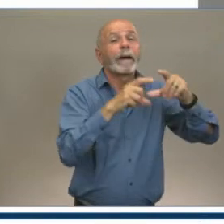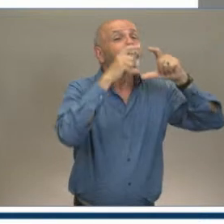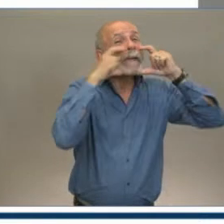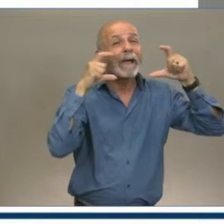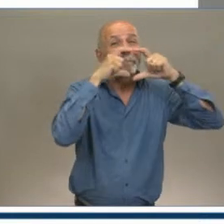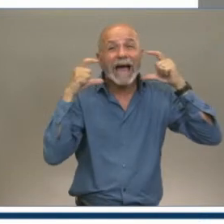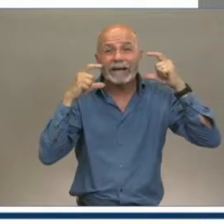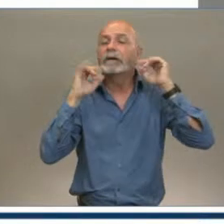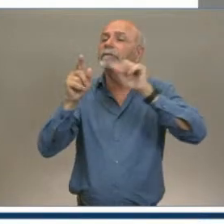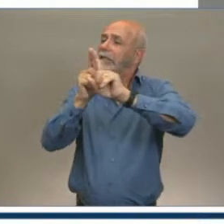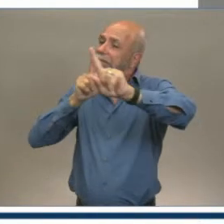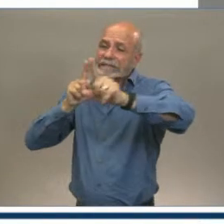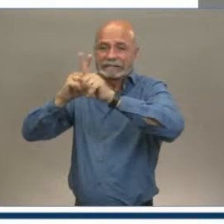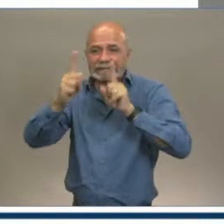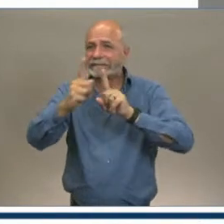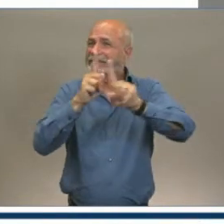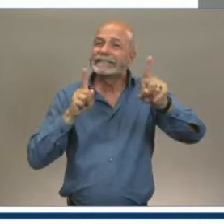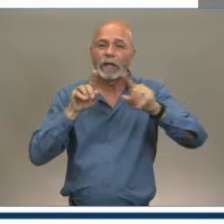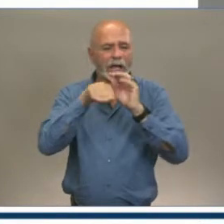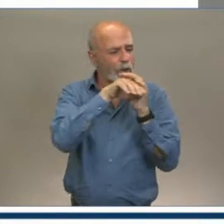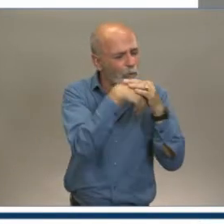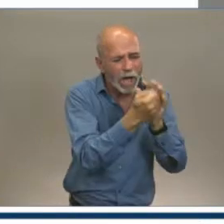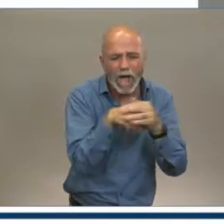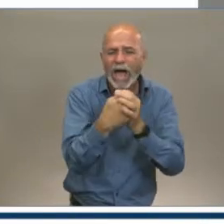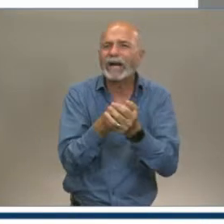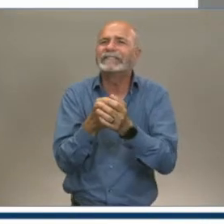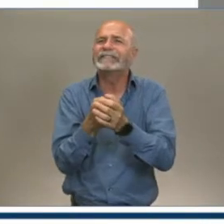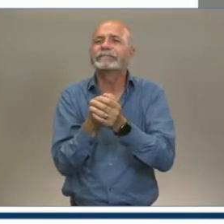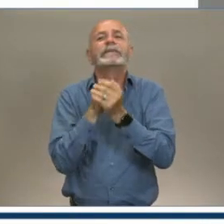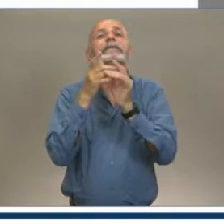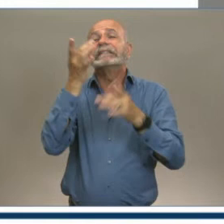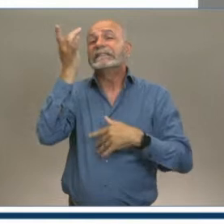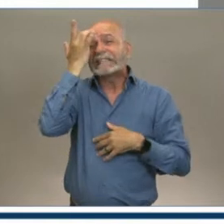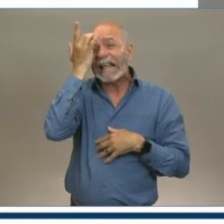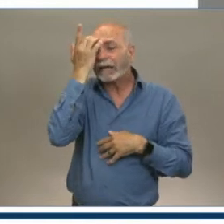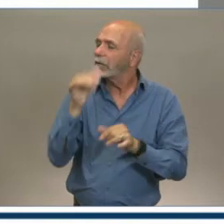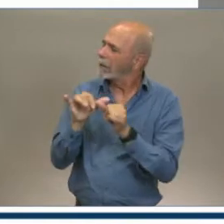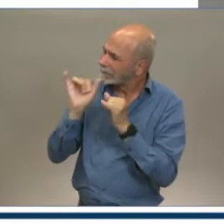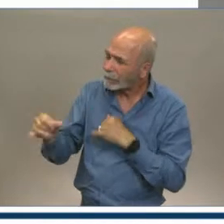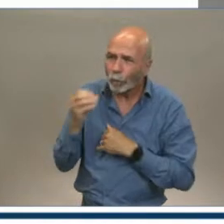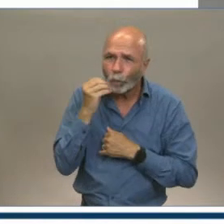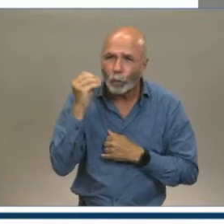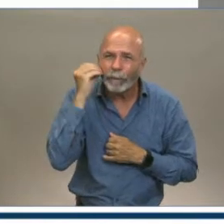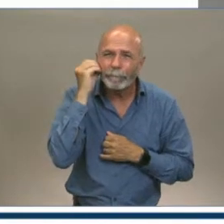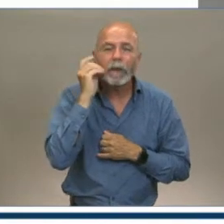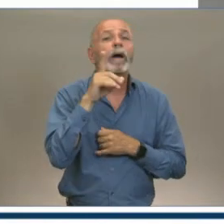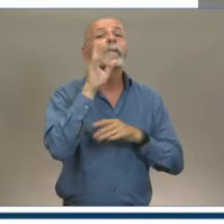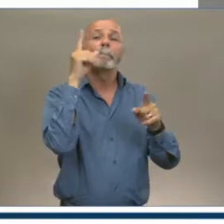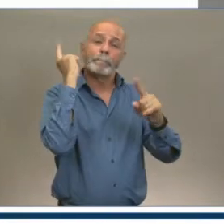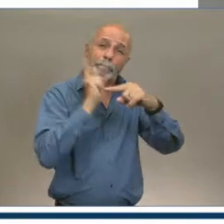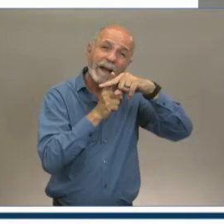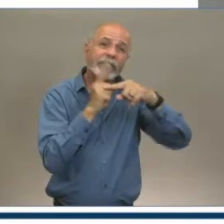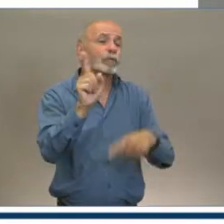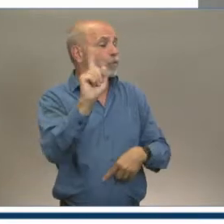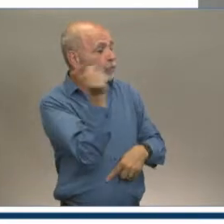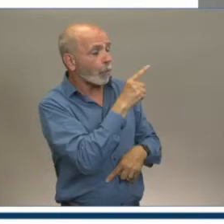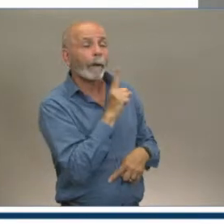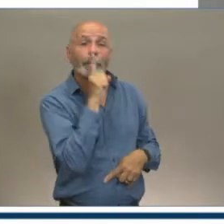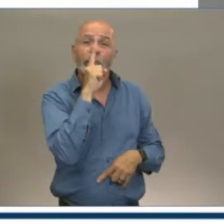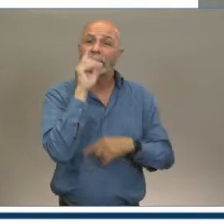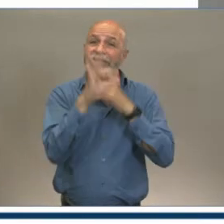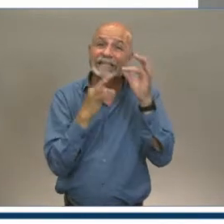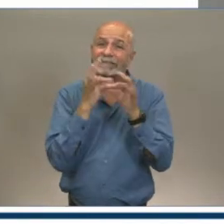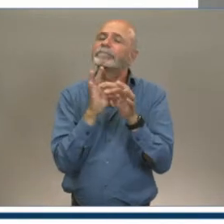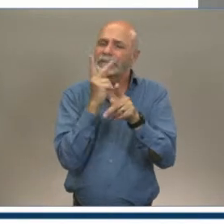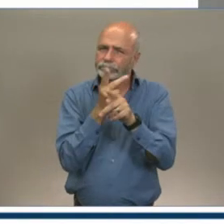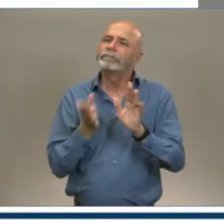your hands, stay home if you're sick, get tested regularly, and most importantly, get your vaccine. It's incredibly